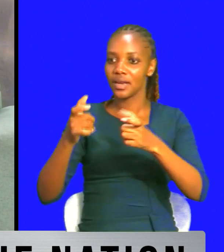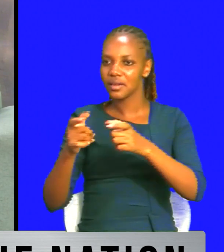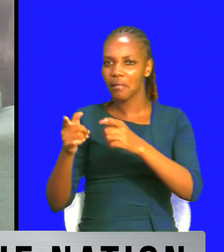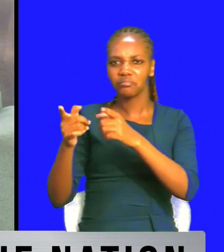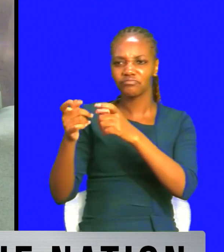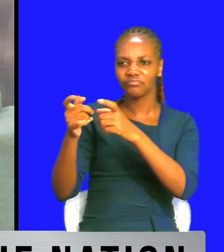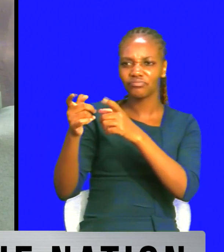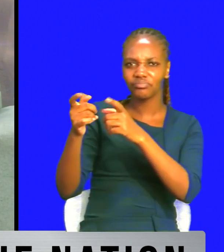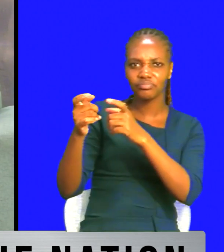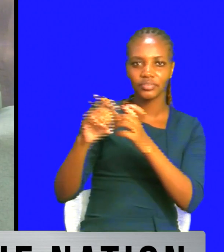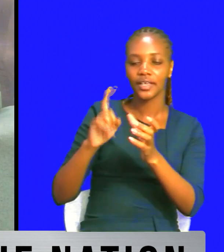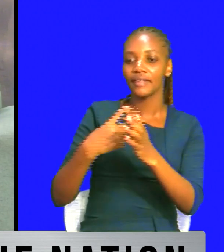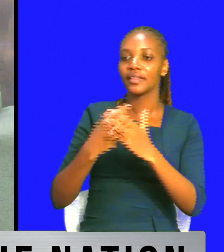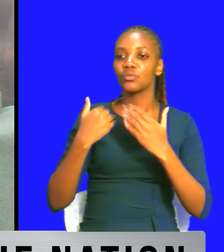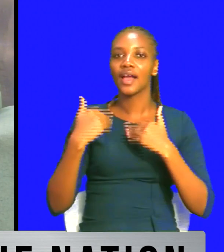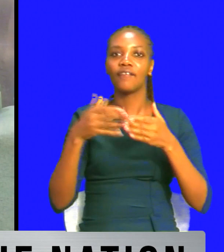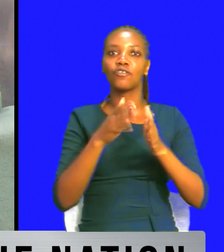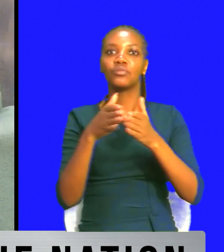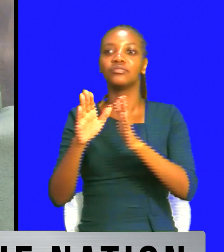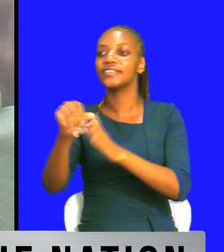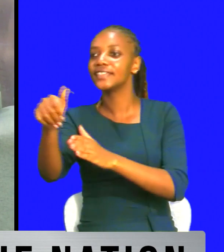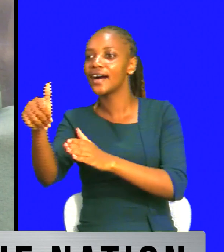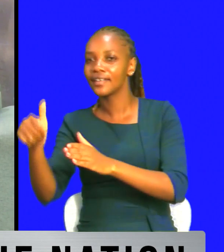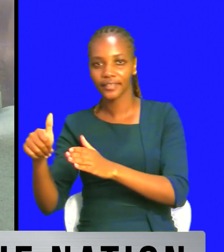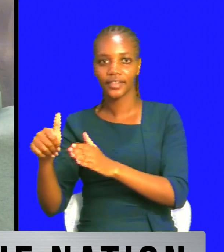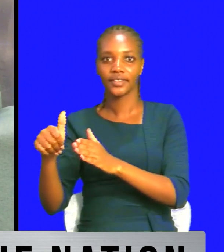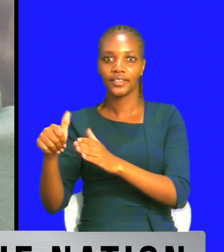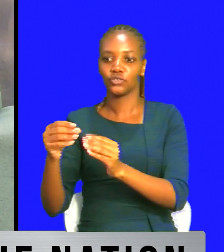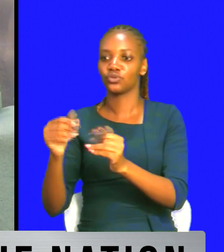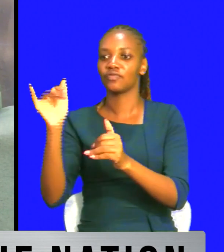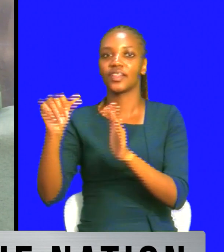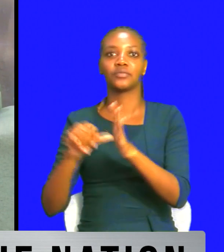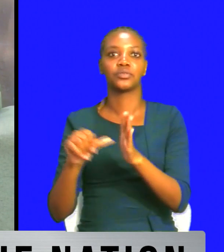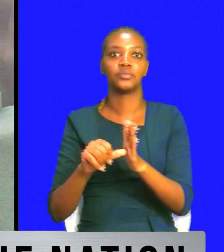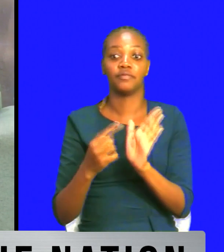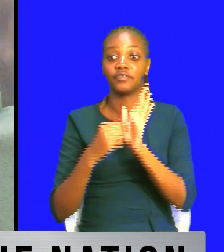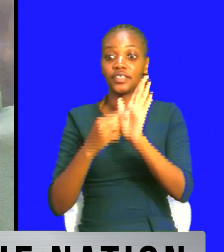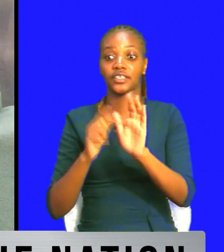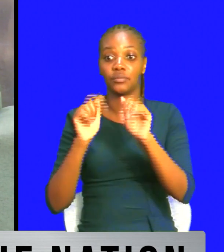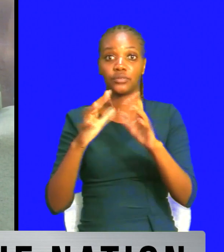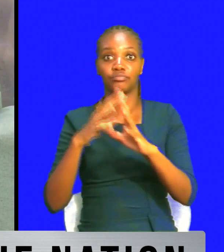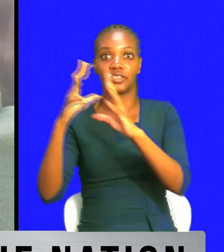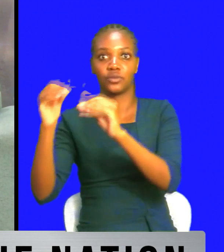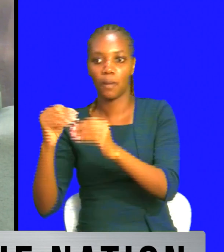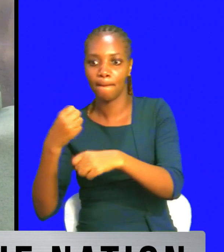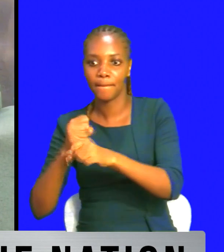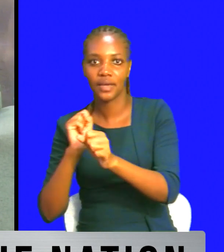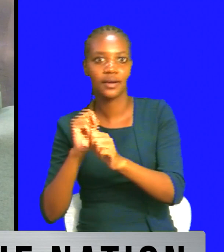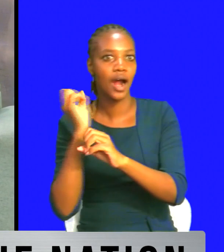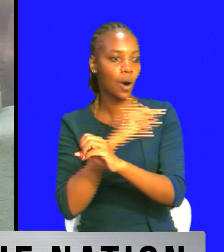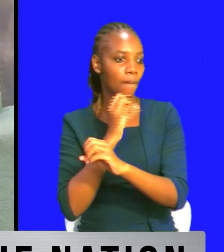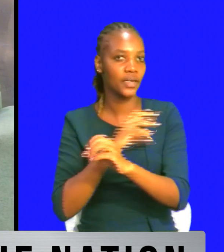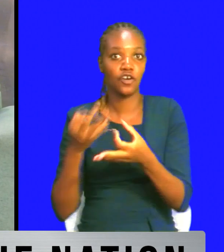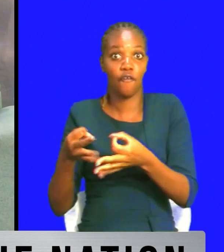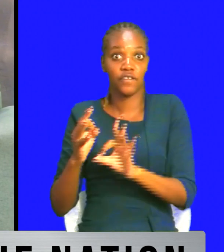whatever happens, there are channels to channel that issue. You can talk to the media house itself, make a complaint, make a formal complaint